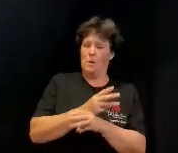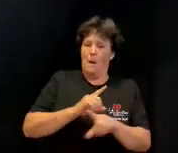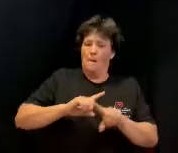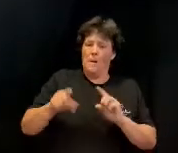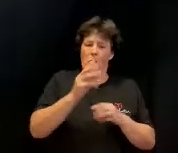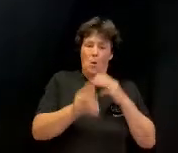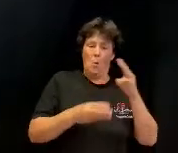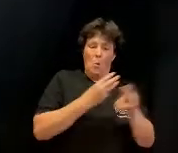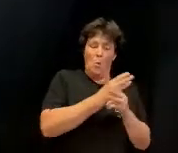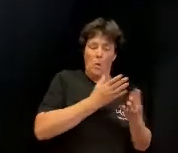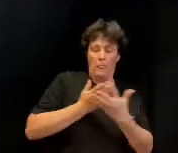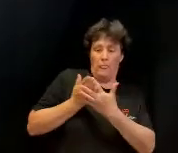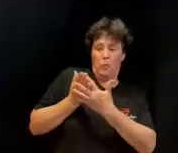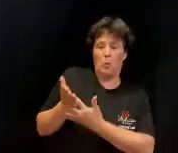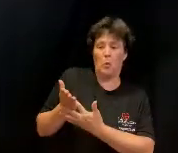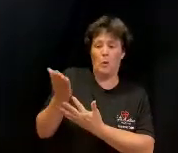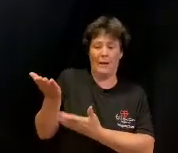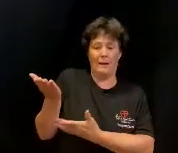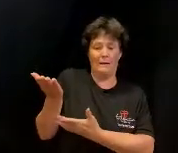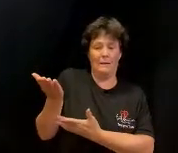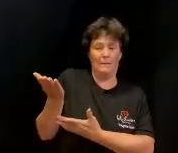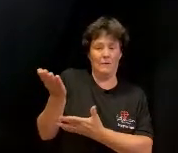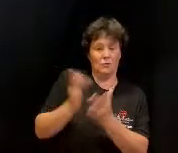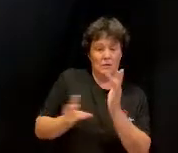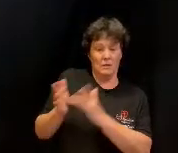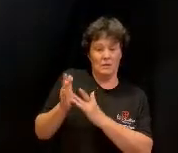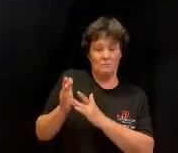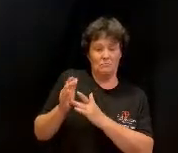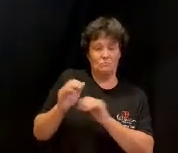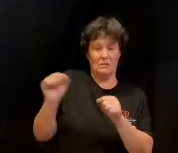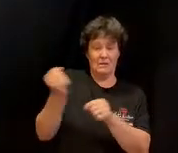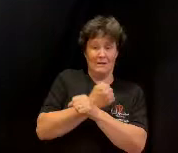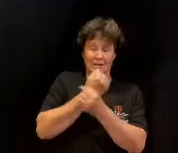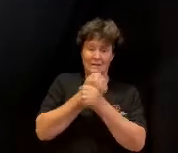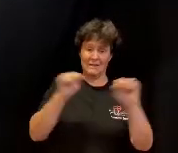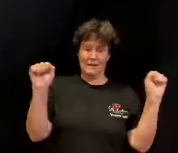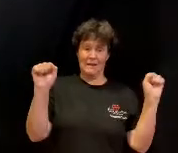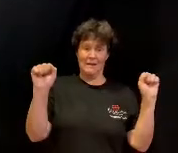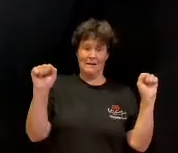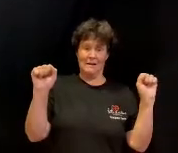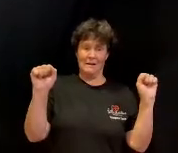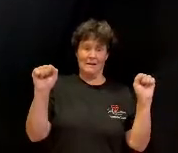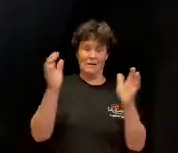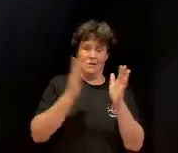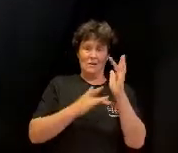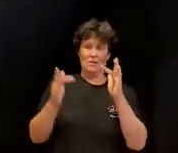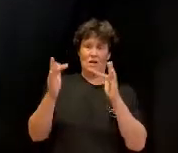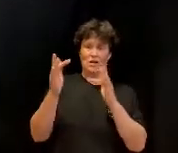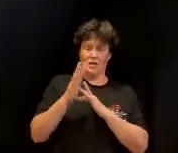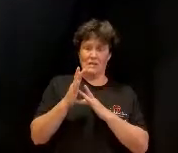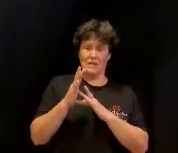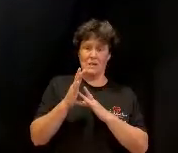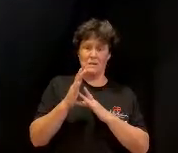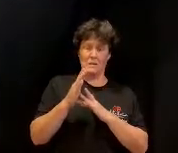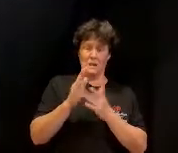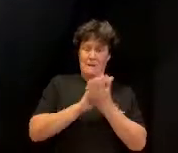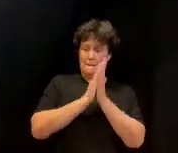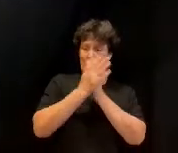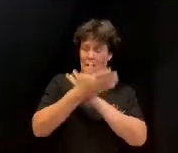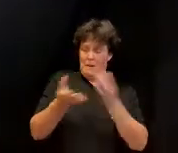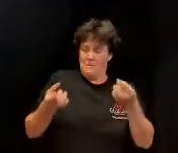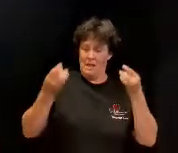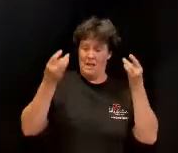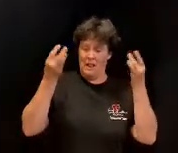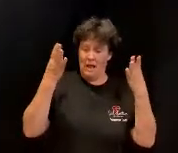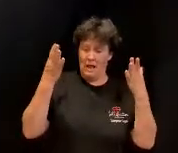be saved. Jesus, what is he saying? I'm going to become the standard. I'm going to become the light. And when